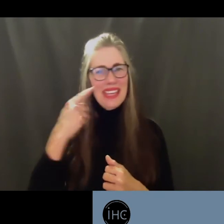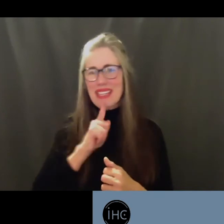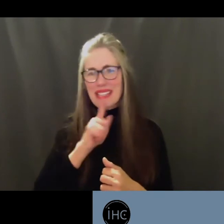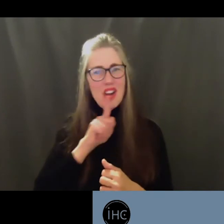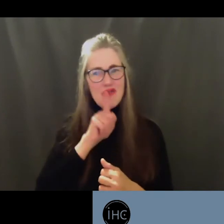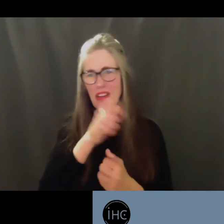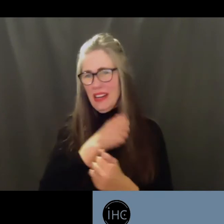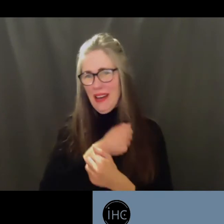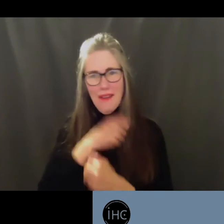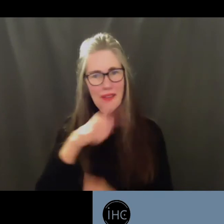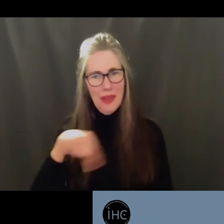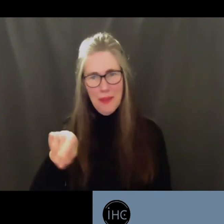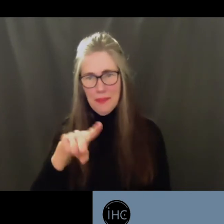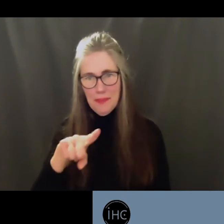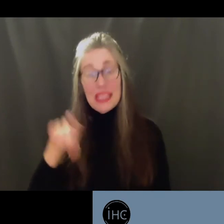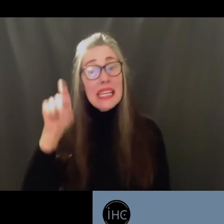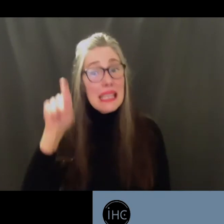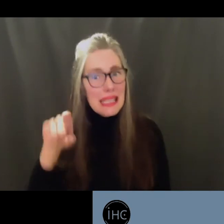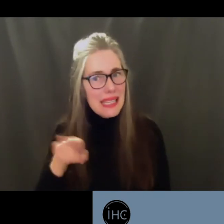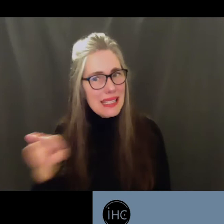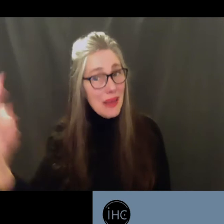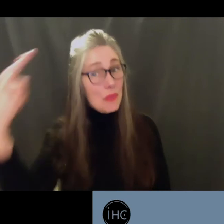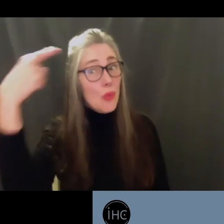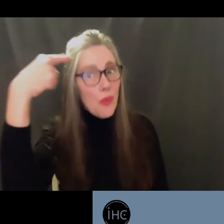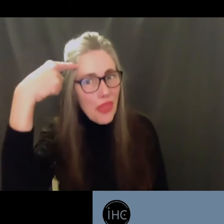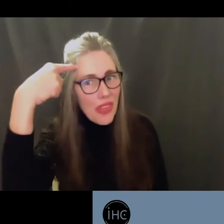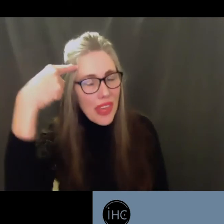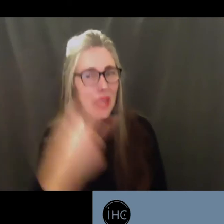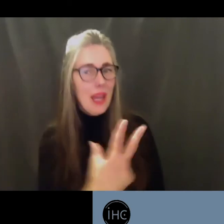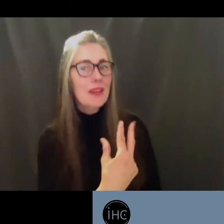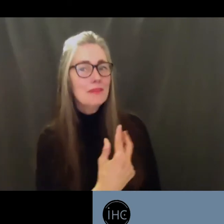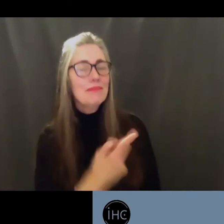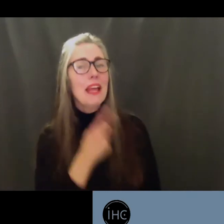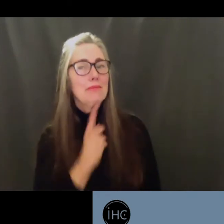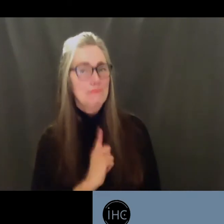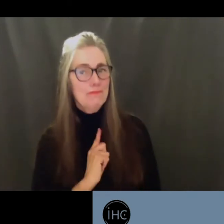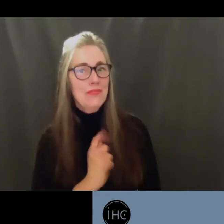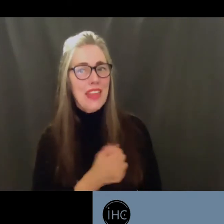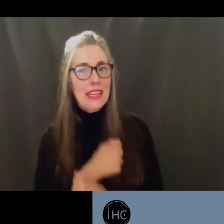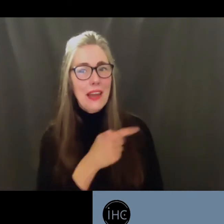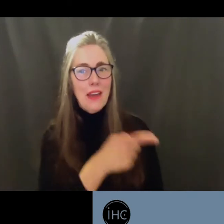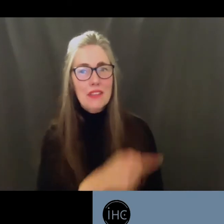them. He needs them to think he loves them. And his impact